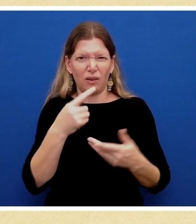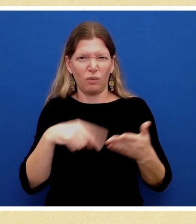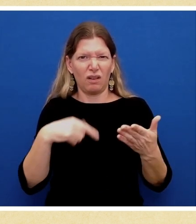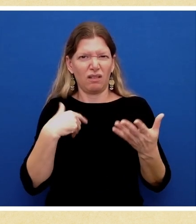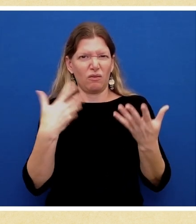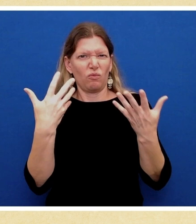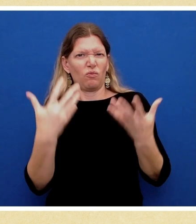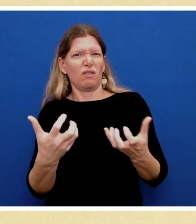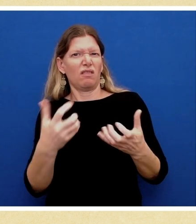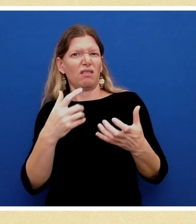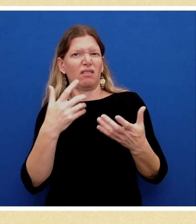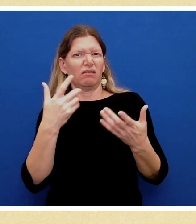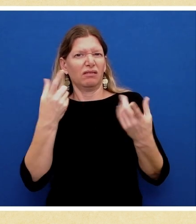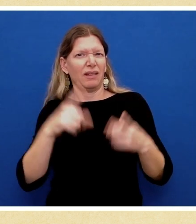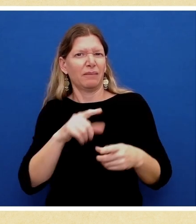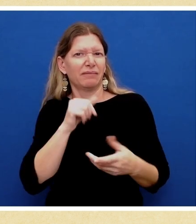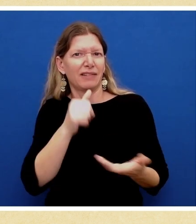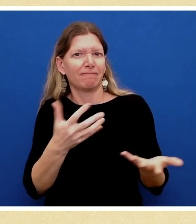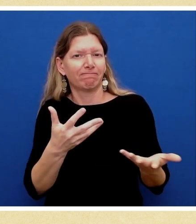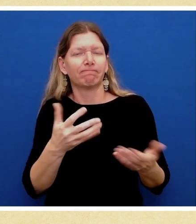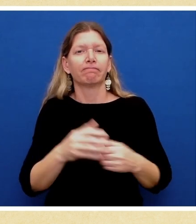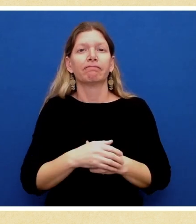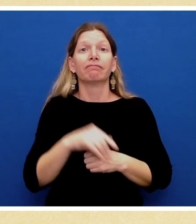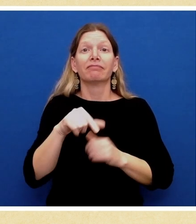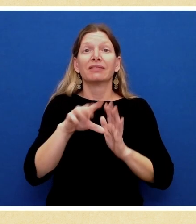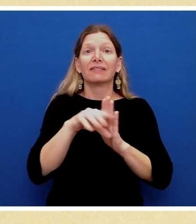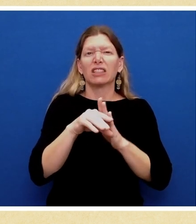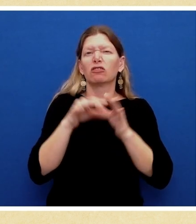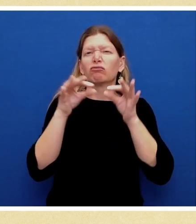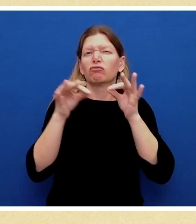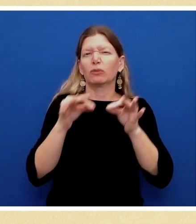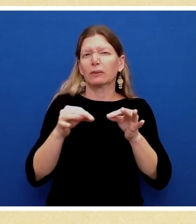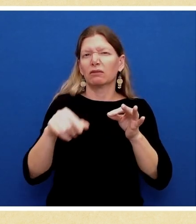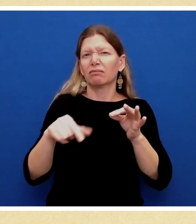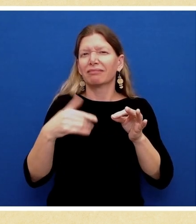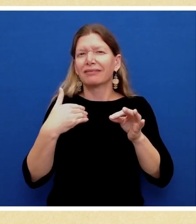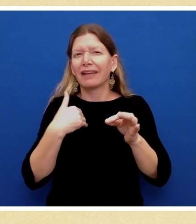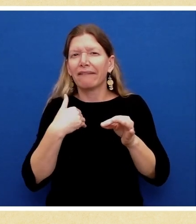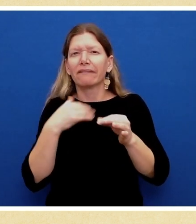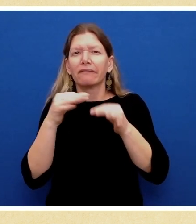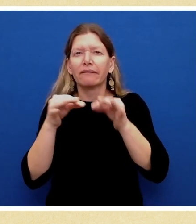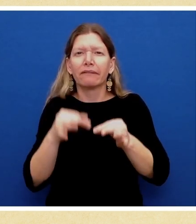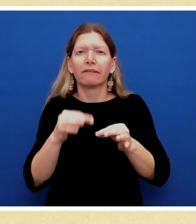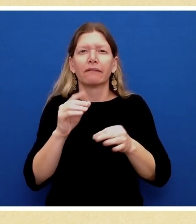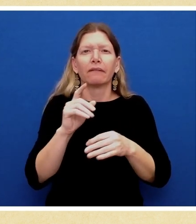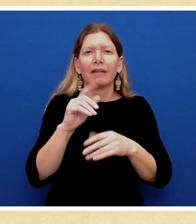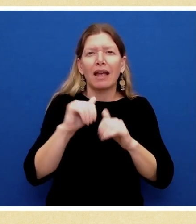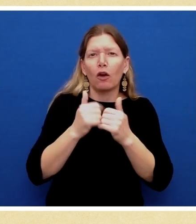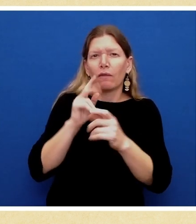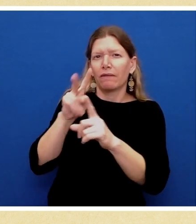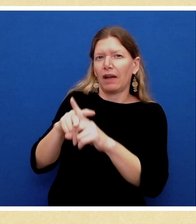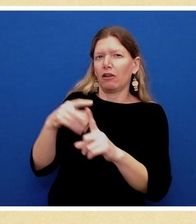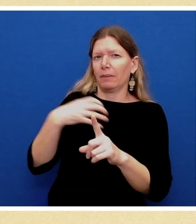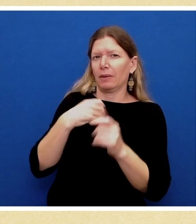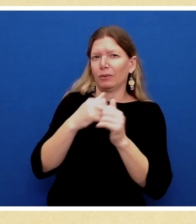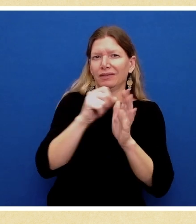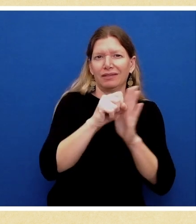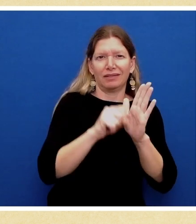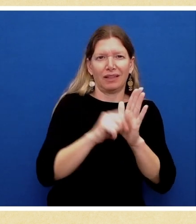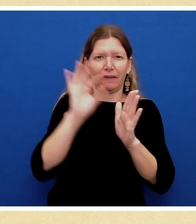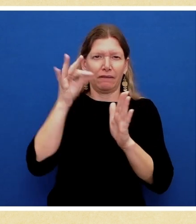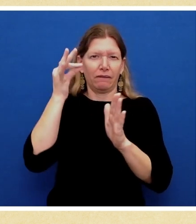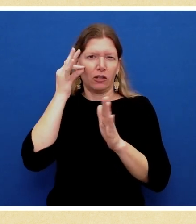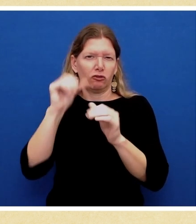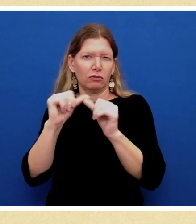the outcome you are hoping for. This video's description contains a linked video on how to file a complaint with a state or federal